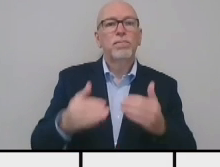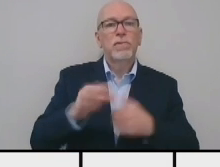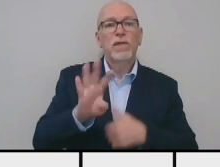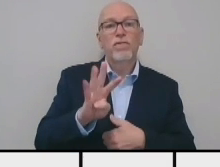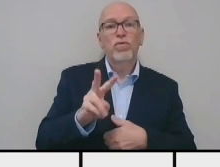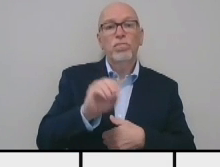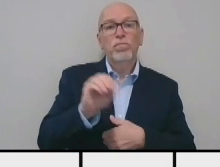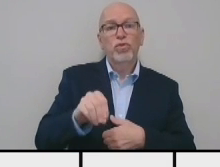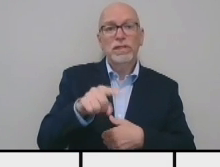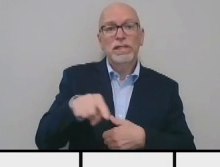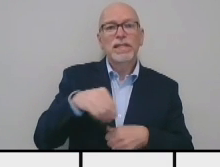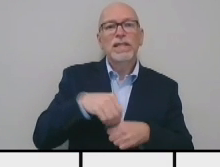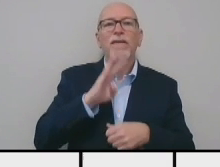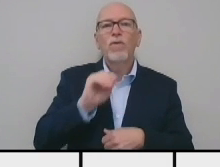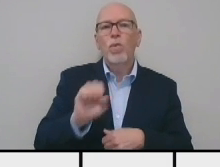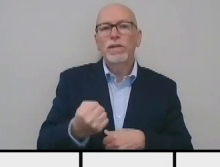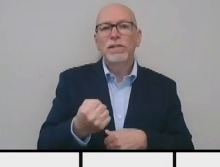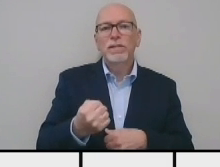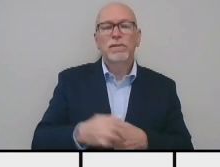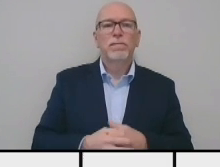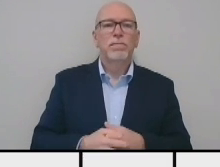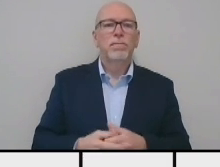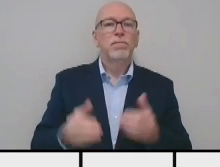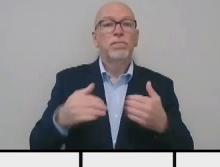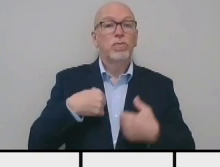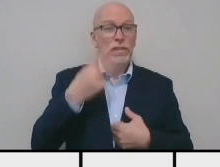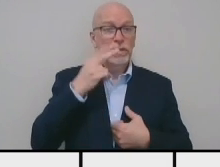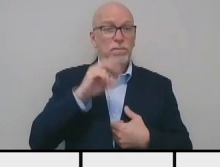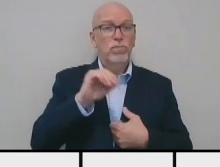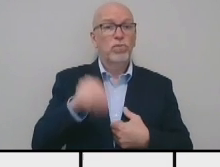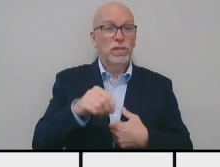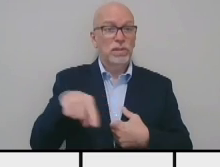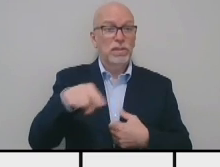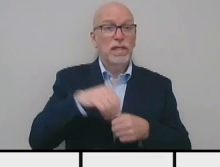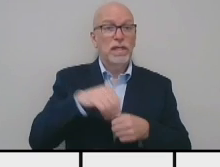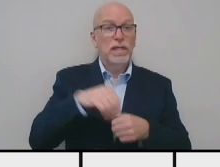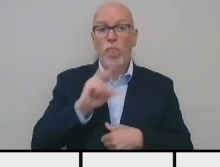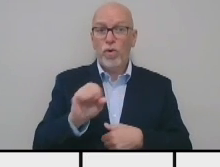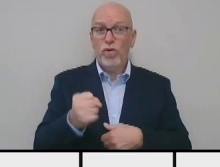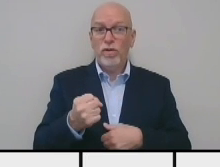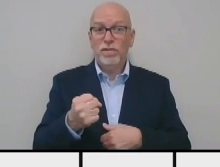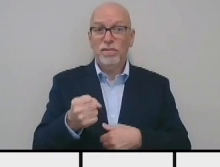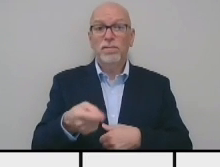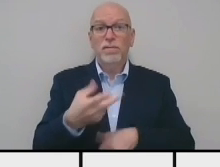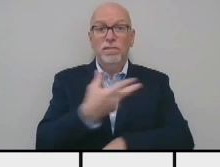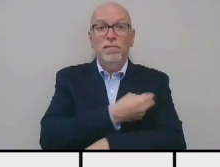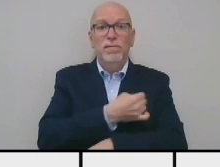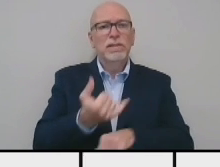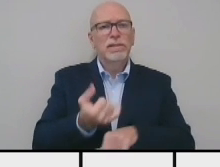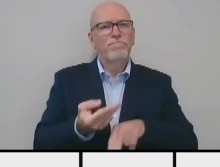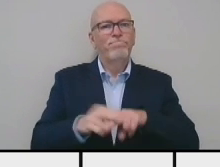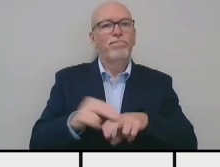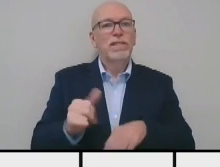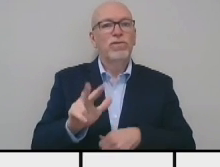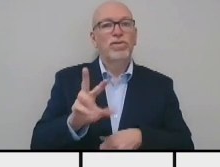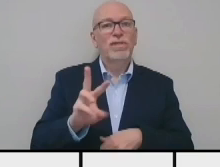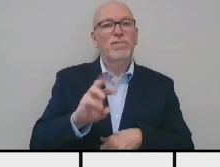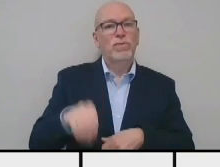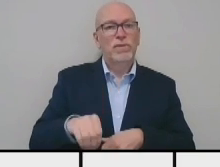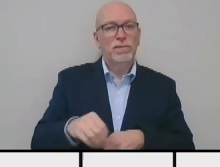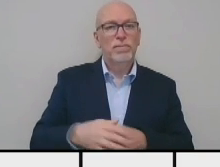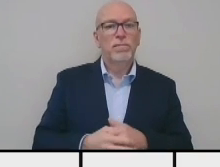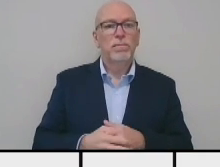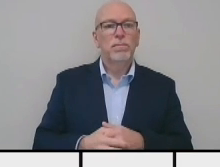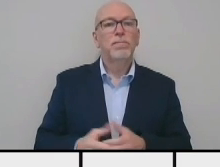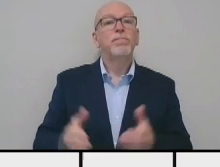people in their 40s have done so. We have seen the percentage of those in their 30s who are getting vaccinated increase to 36%. We now